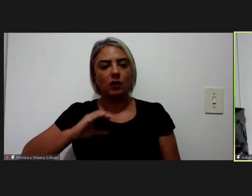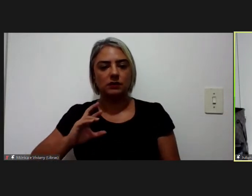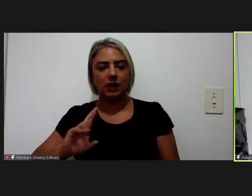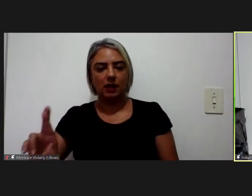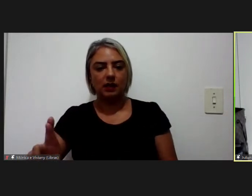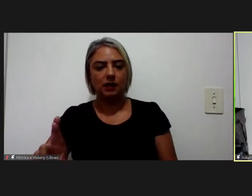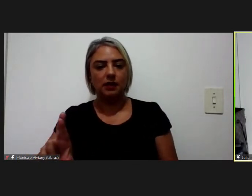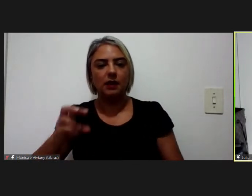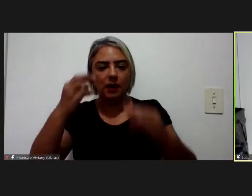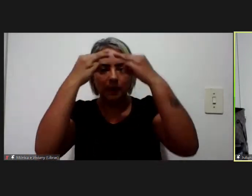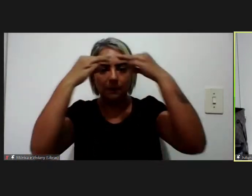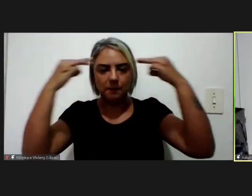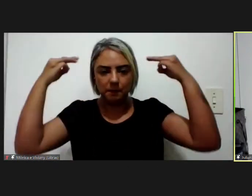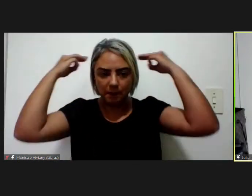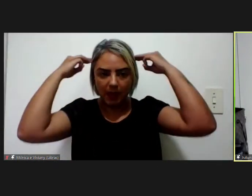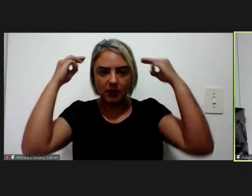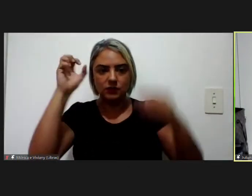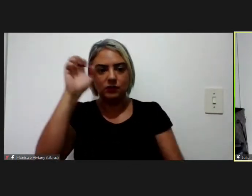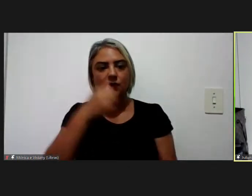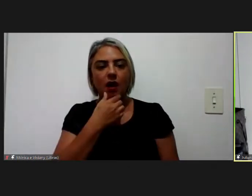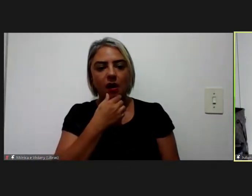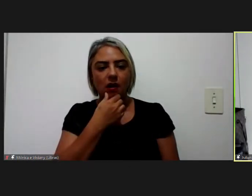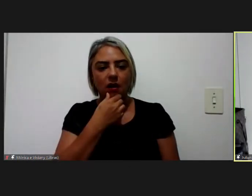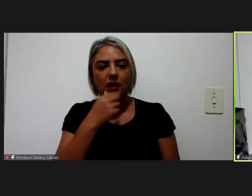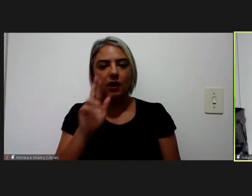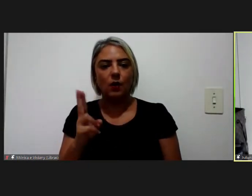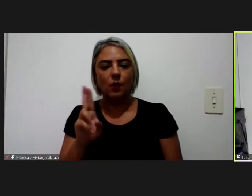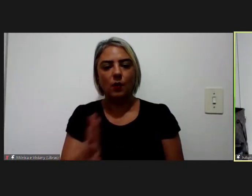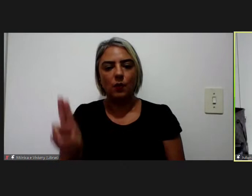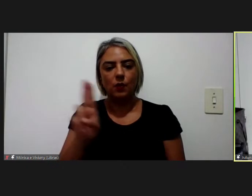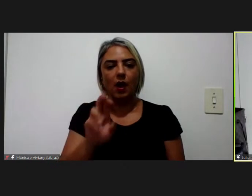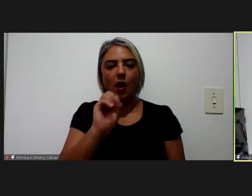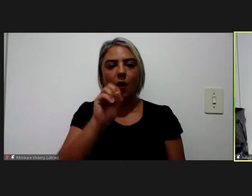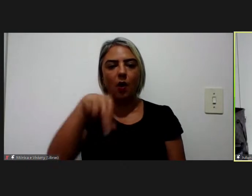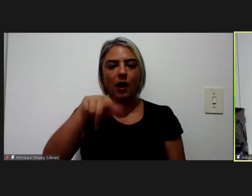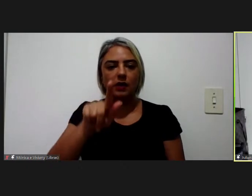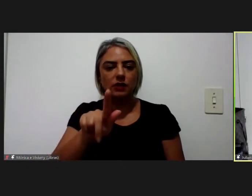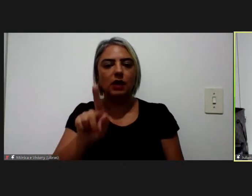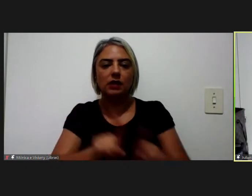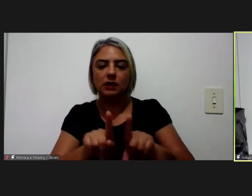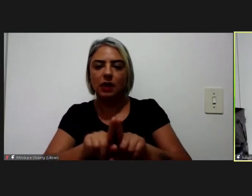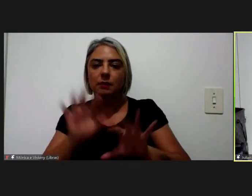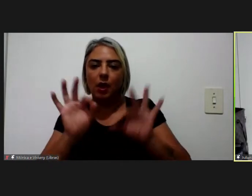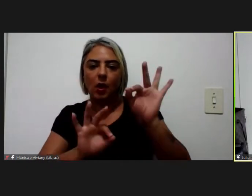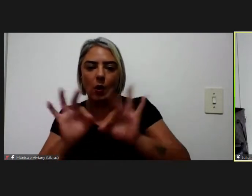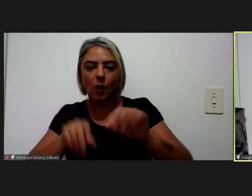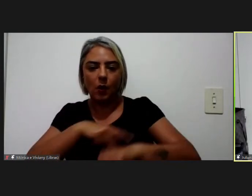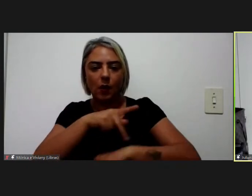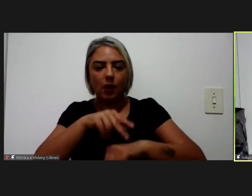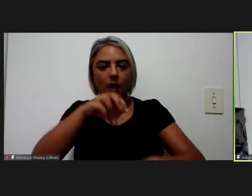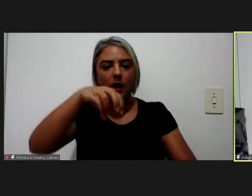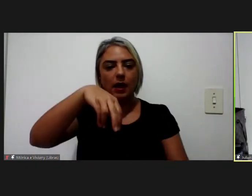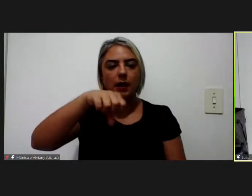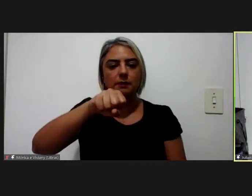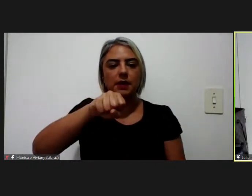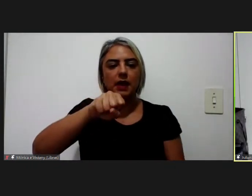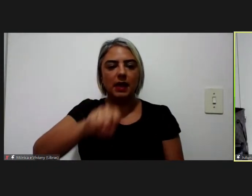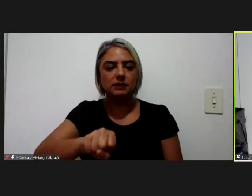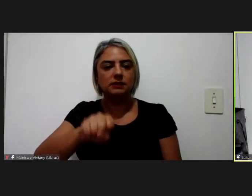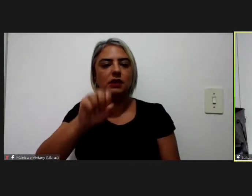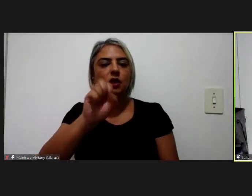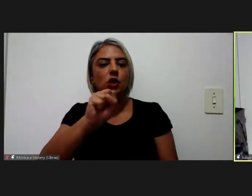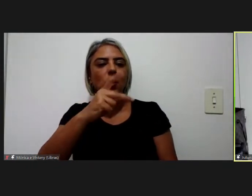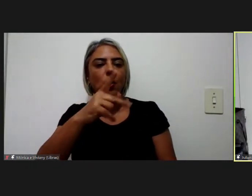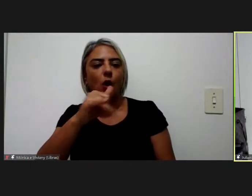Bolivia, Peru, Canada, Reino Unido, Chile, Costa Uruguai, Rica, de Cuba, organizações não Spain, Mexico, the governamentais e United organismos Kingdom, and internacionais como a Uruguay, OMS e a OPAS, and bem other como ainda